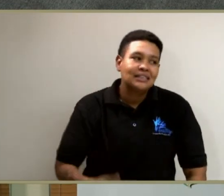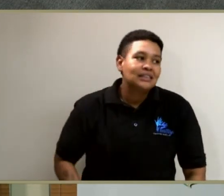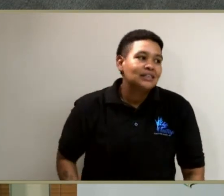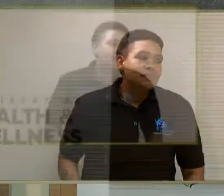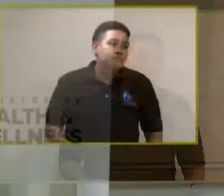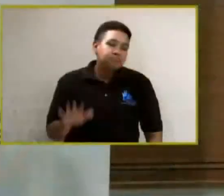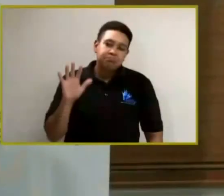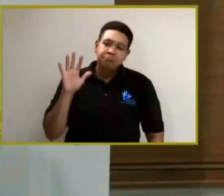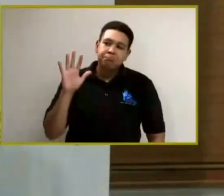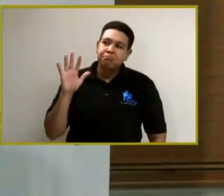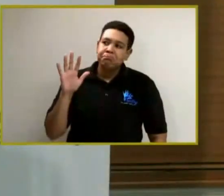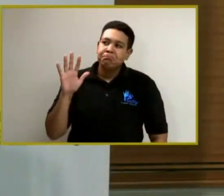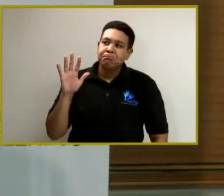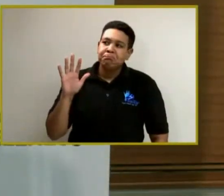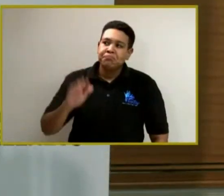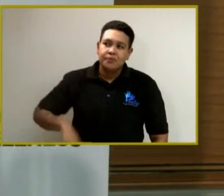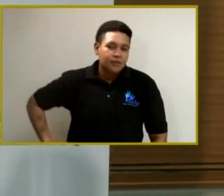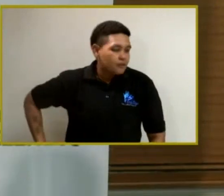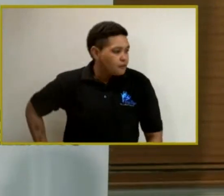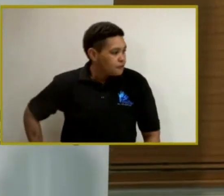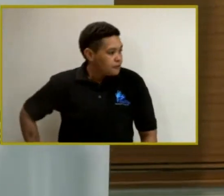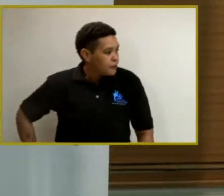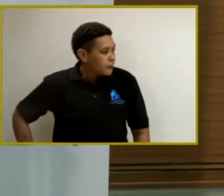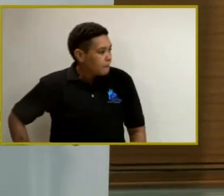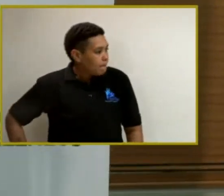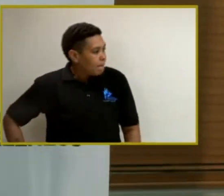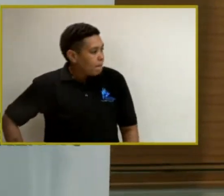That's the end of the minister.